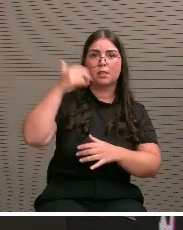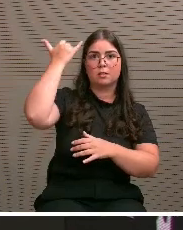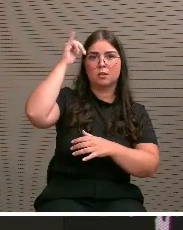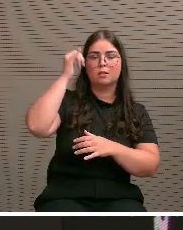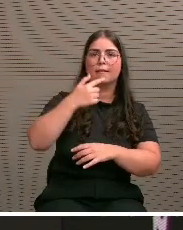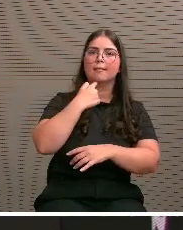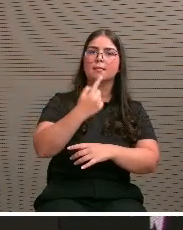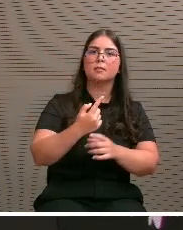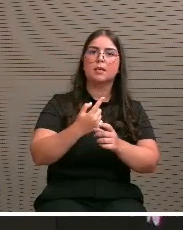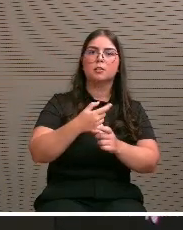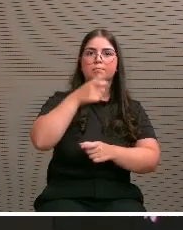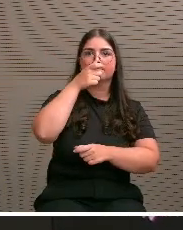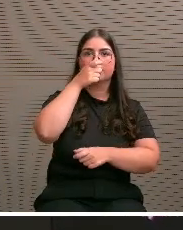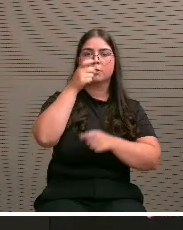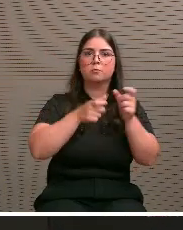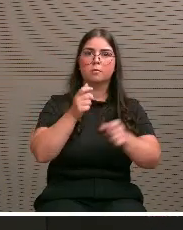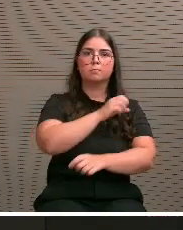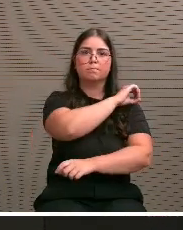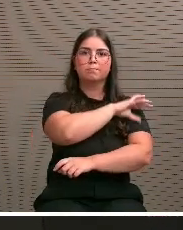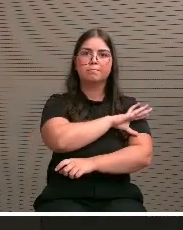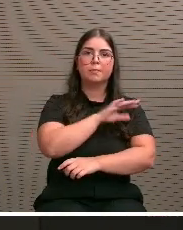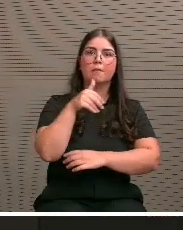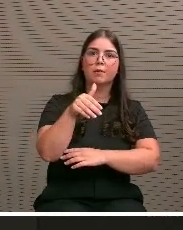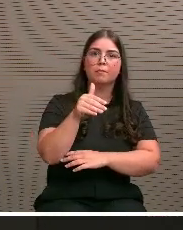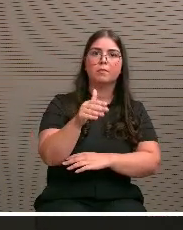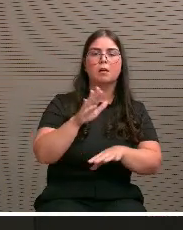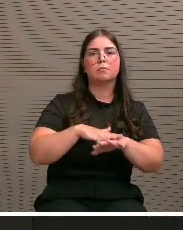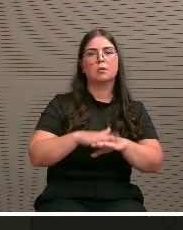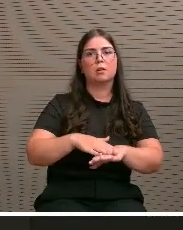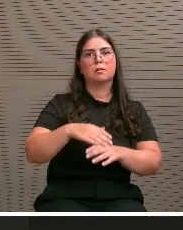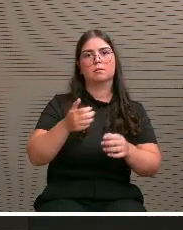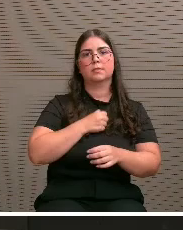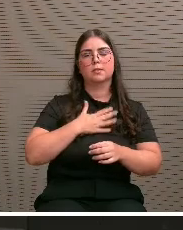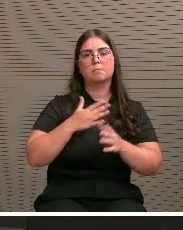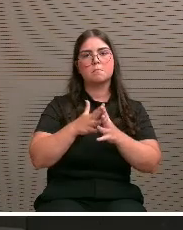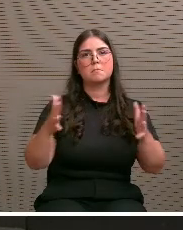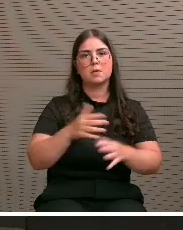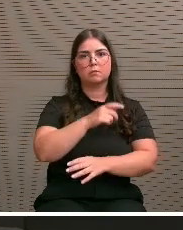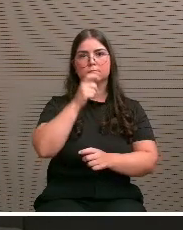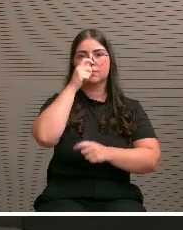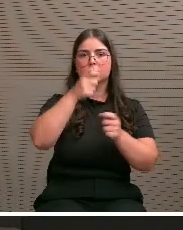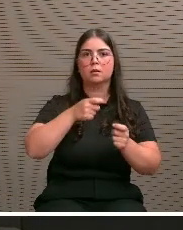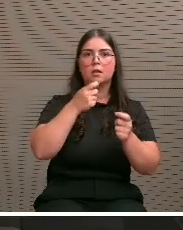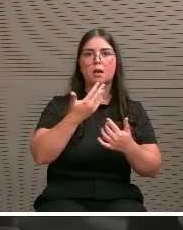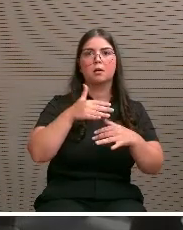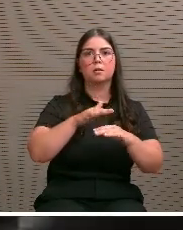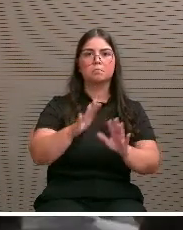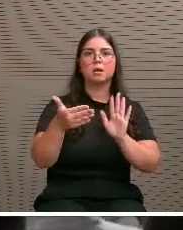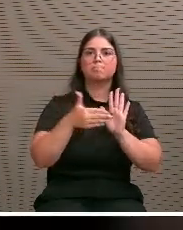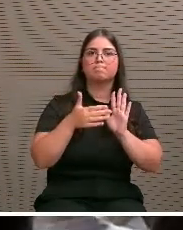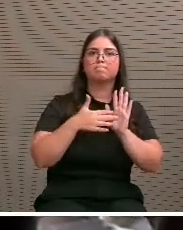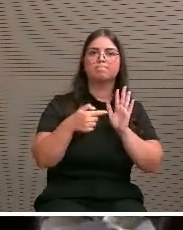agricultural companies are not taking over all of the smallholder farmers. Rather, the smallholder farmers are benefit